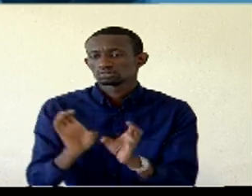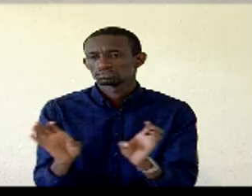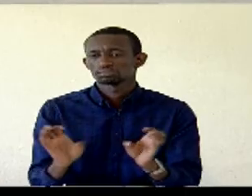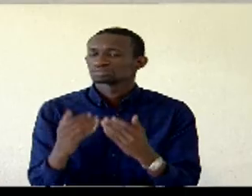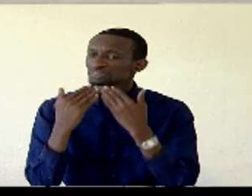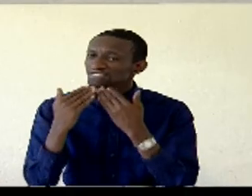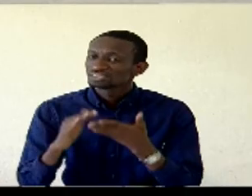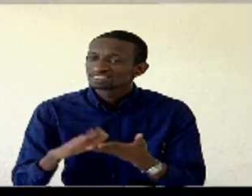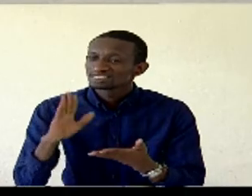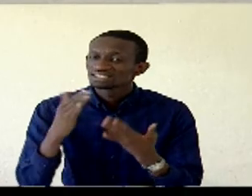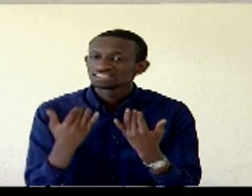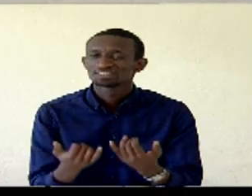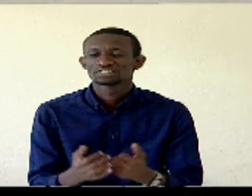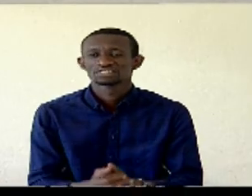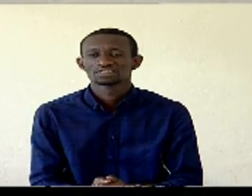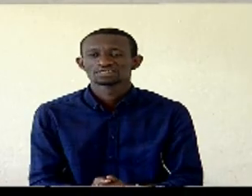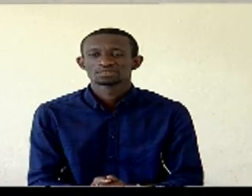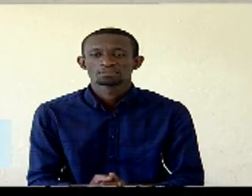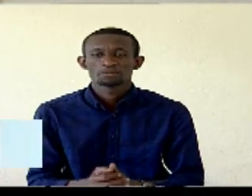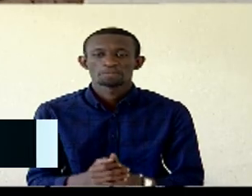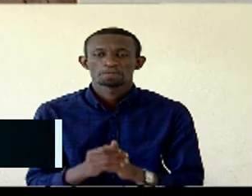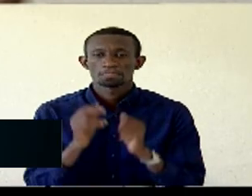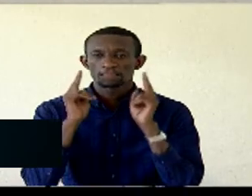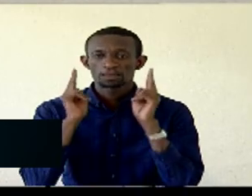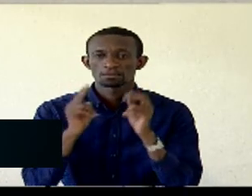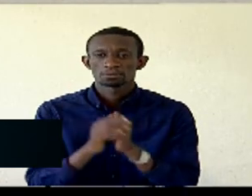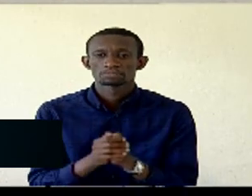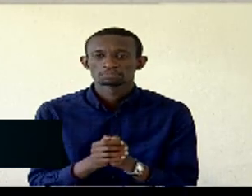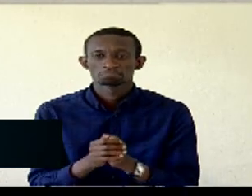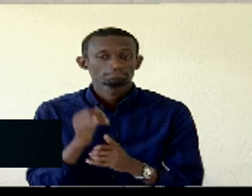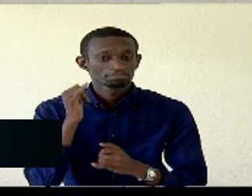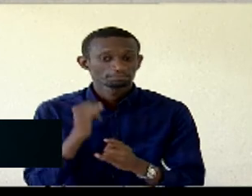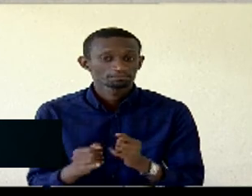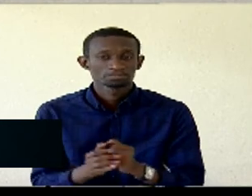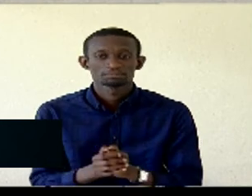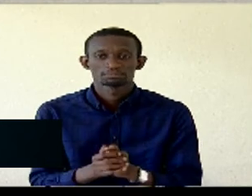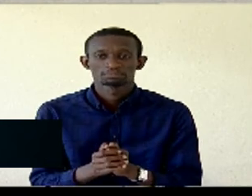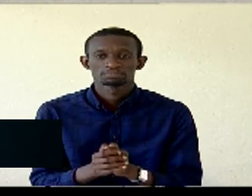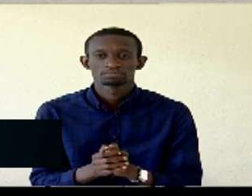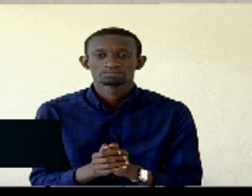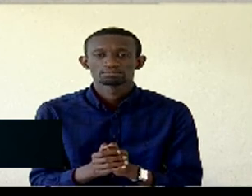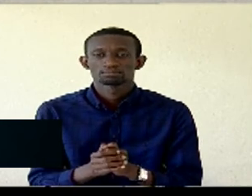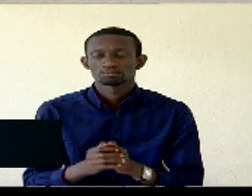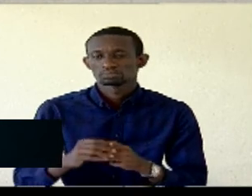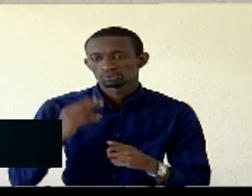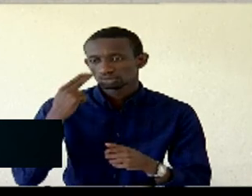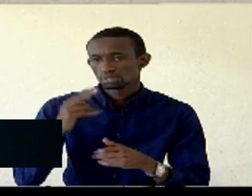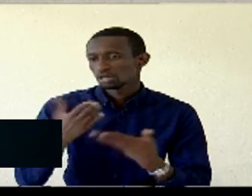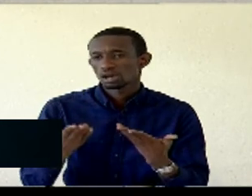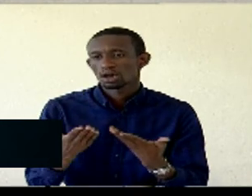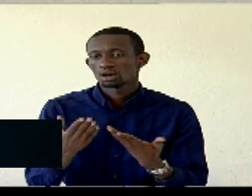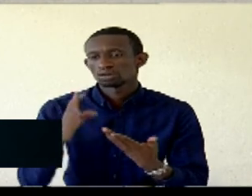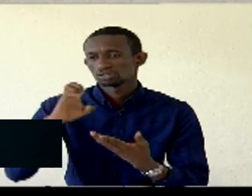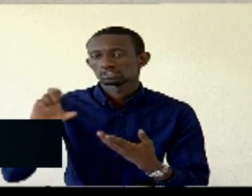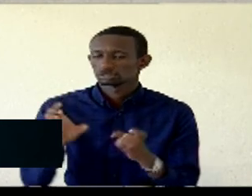Thank you so much for today, and off we are. At the end of our session, essentially looking at how cells